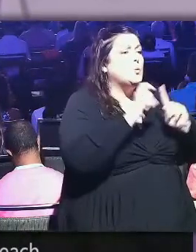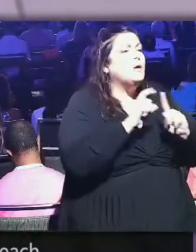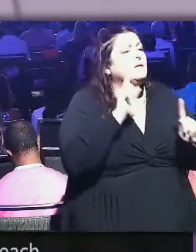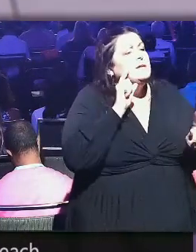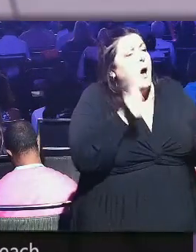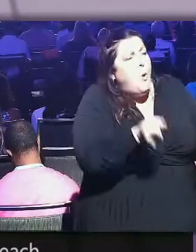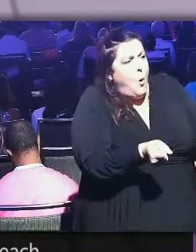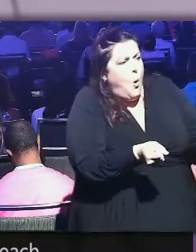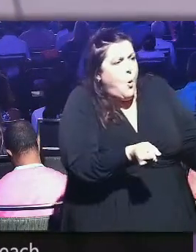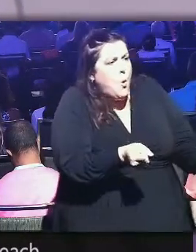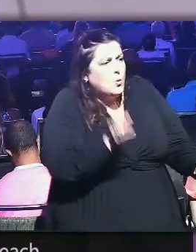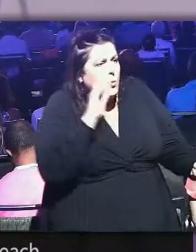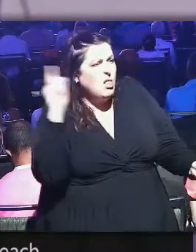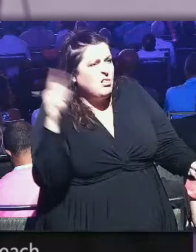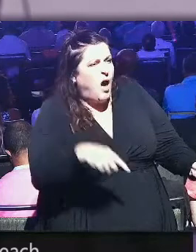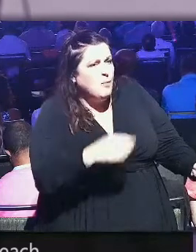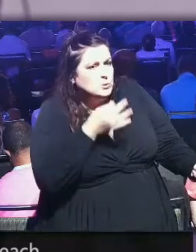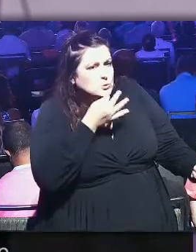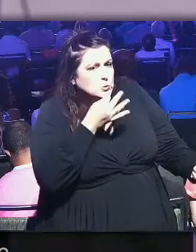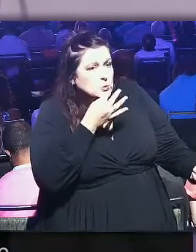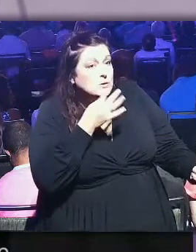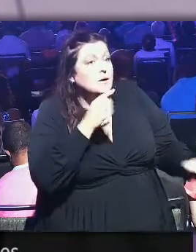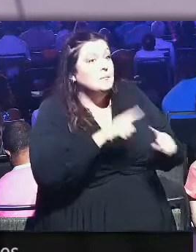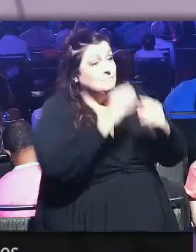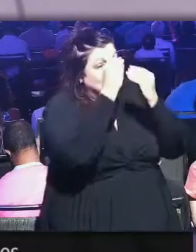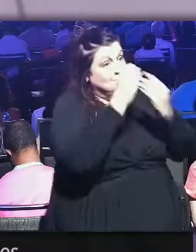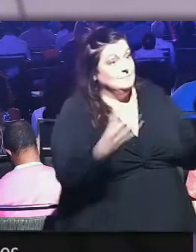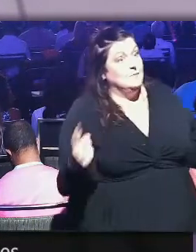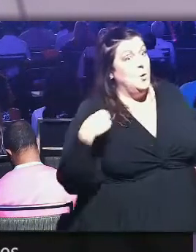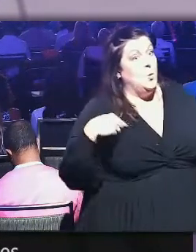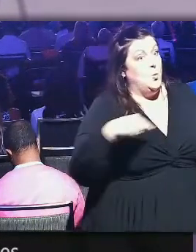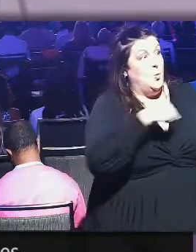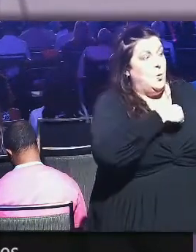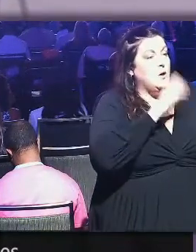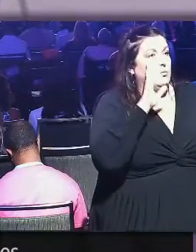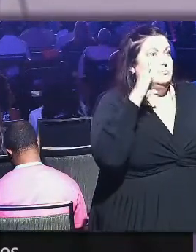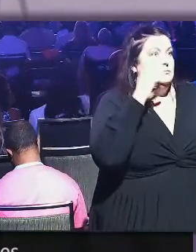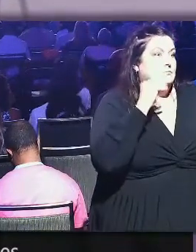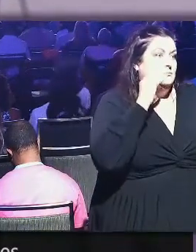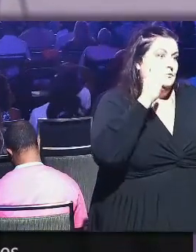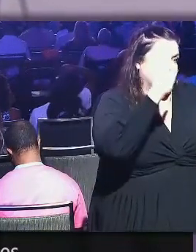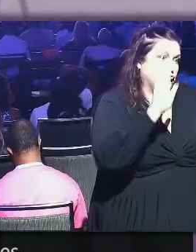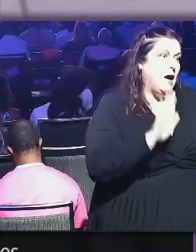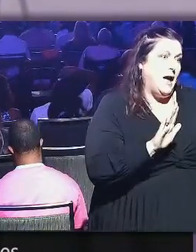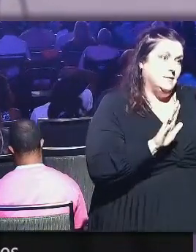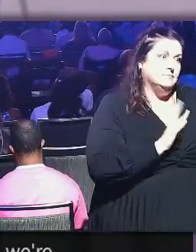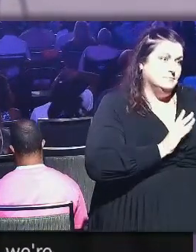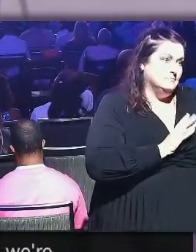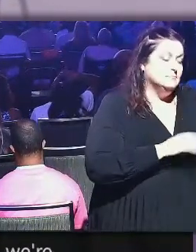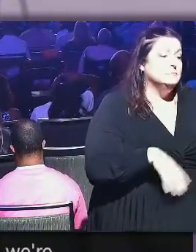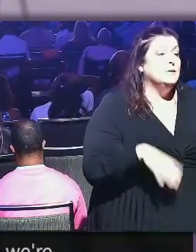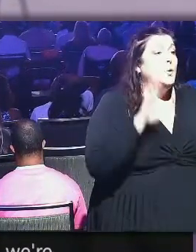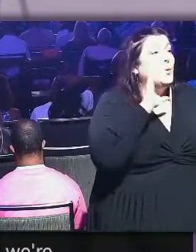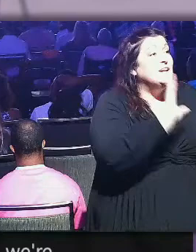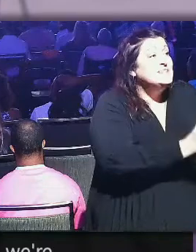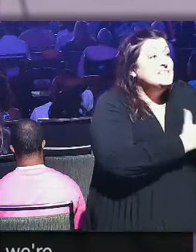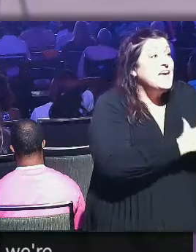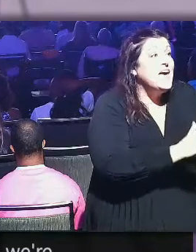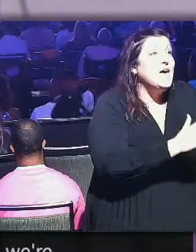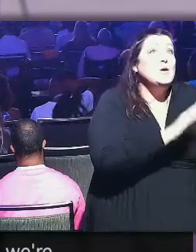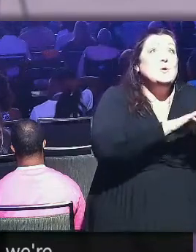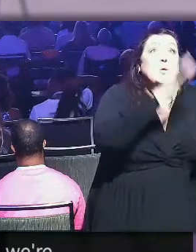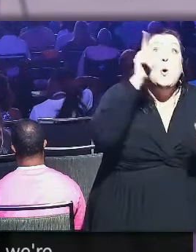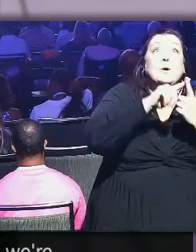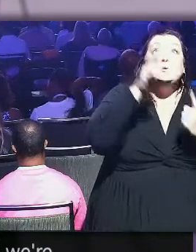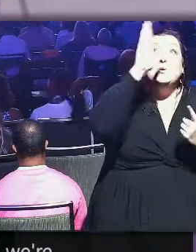preaches, but I just wanna let you know we are in for a great treat. And we're gonna sing and bring glory to God and lift